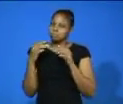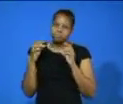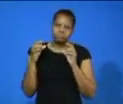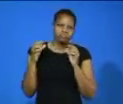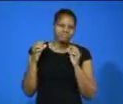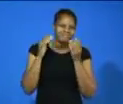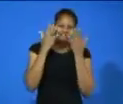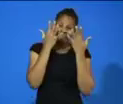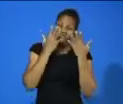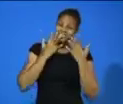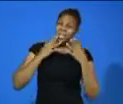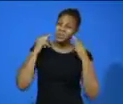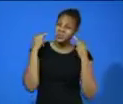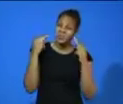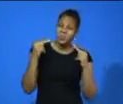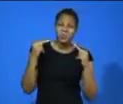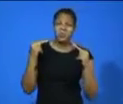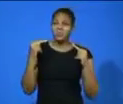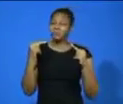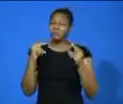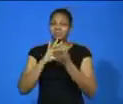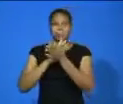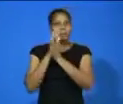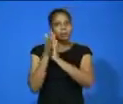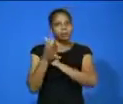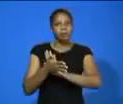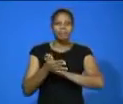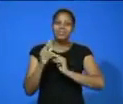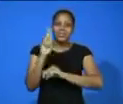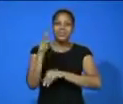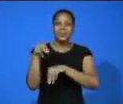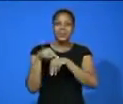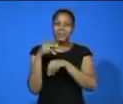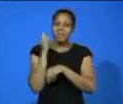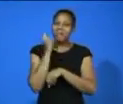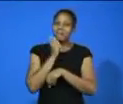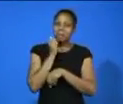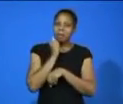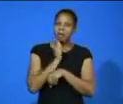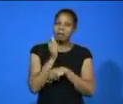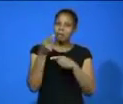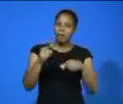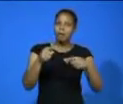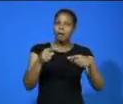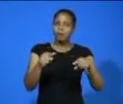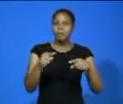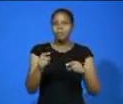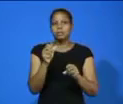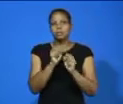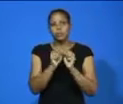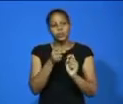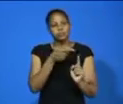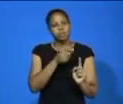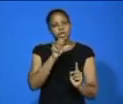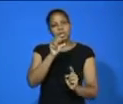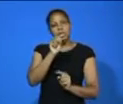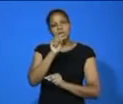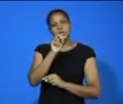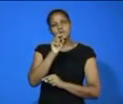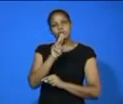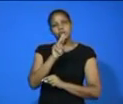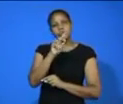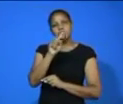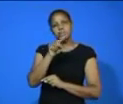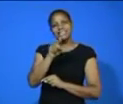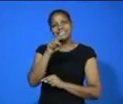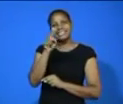news seem to become our everyday companion. And so Suzette and the family